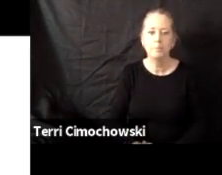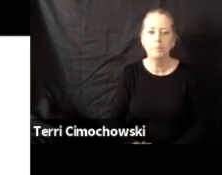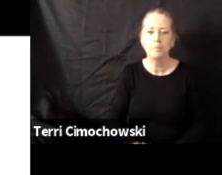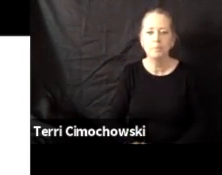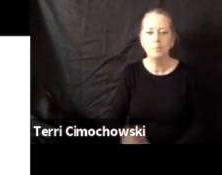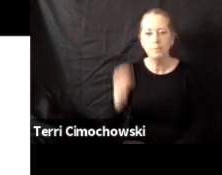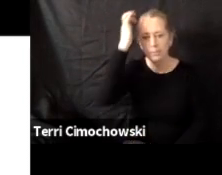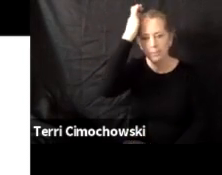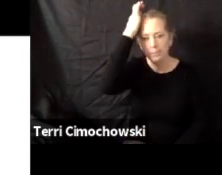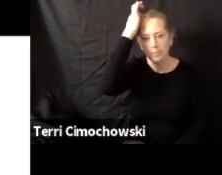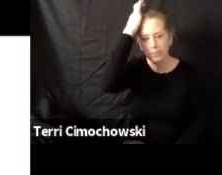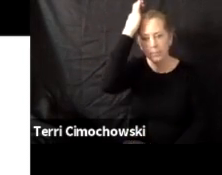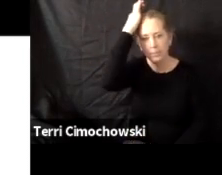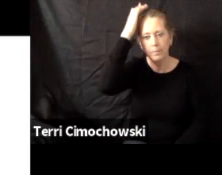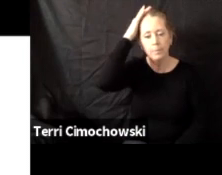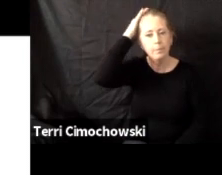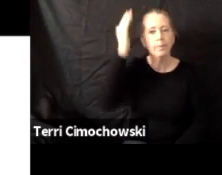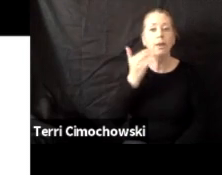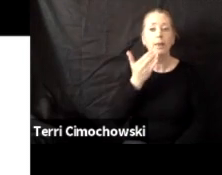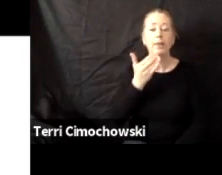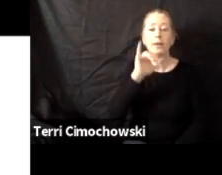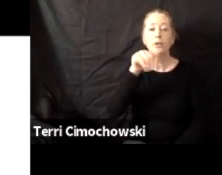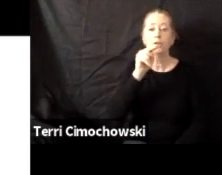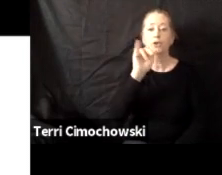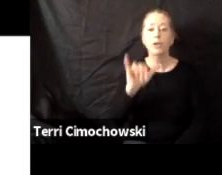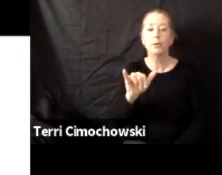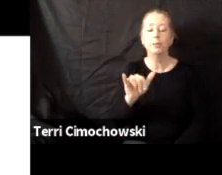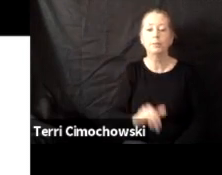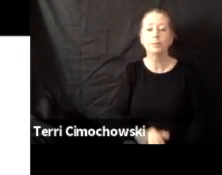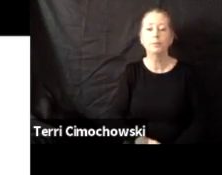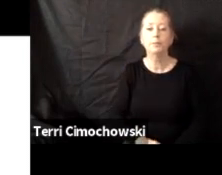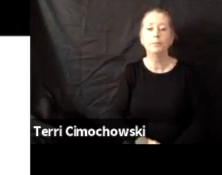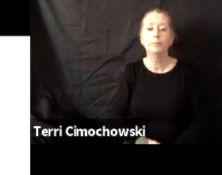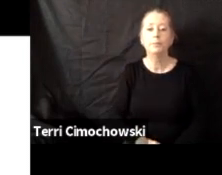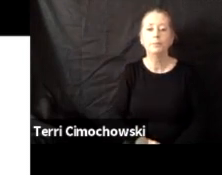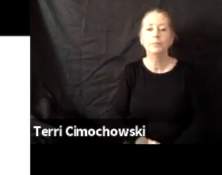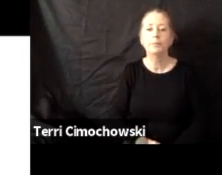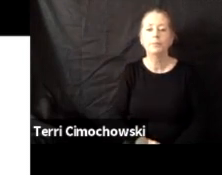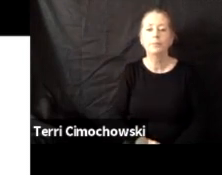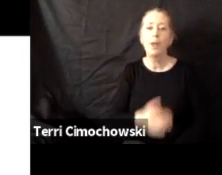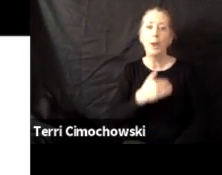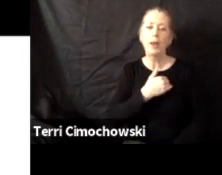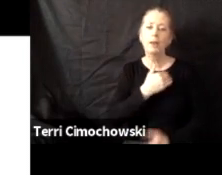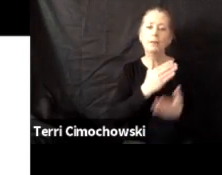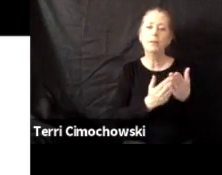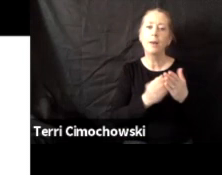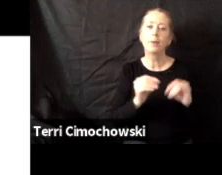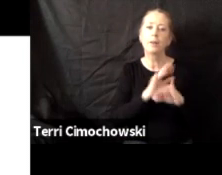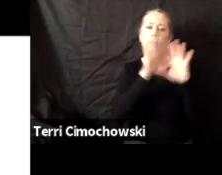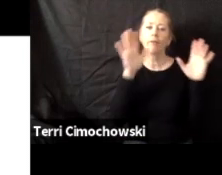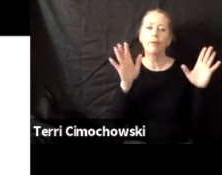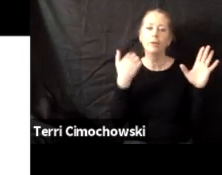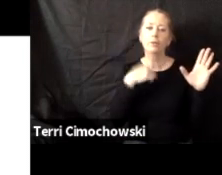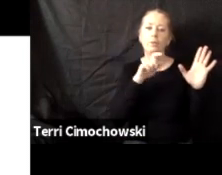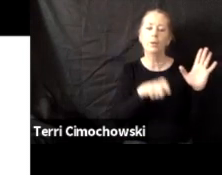Great, thanks, Jenny. So there is some clarification needed